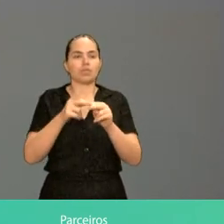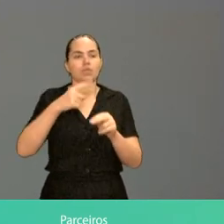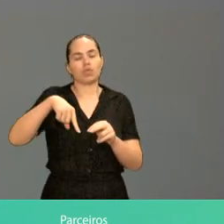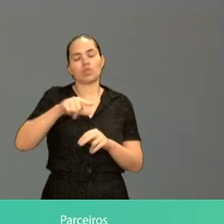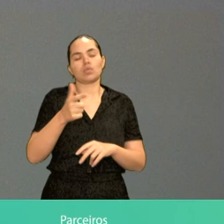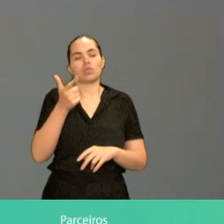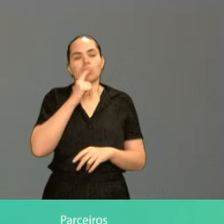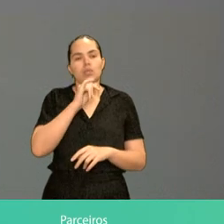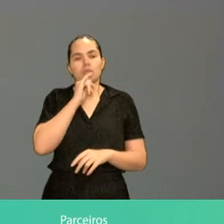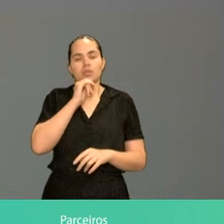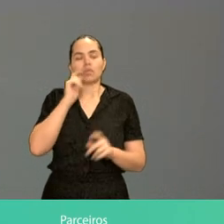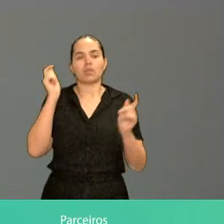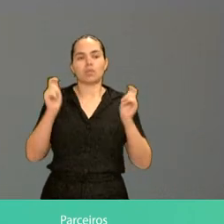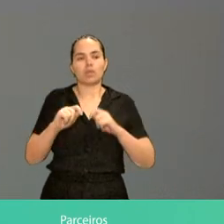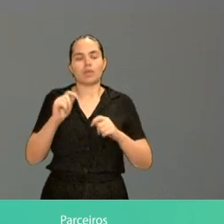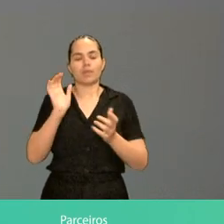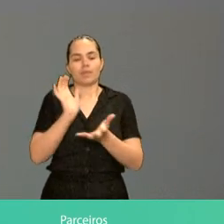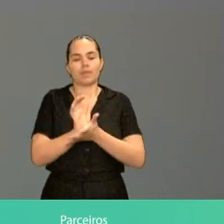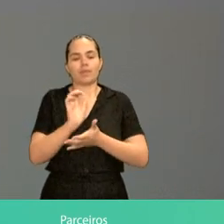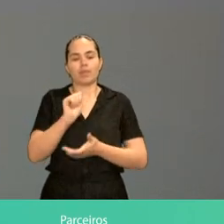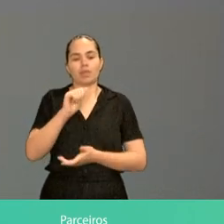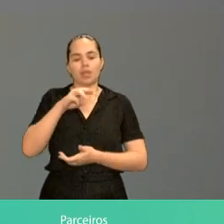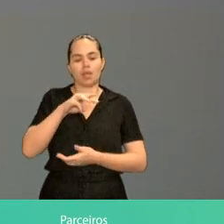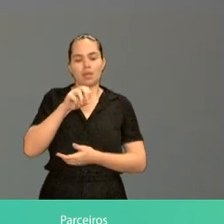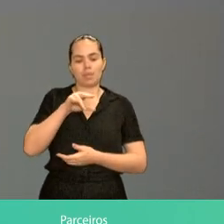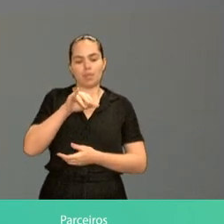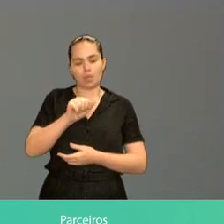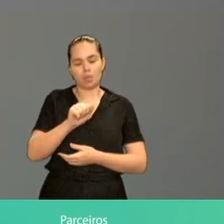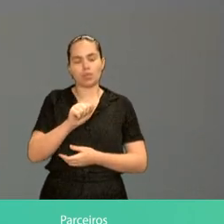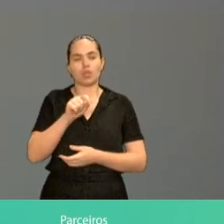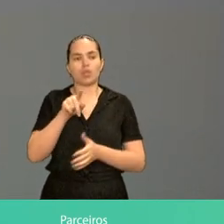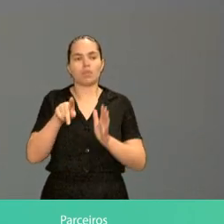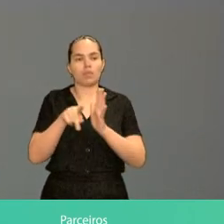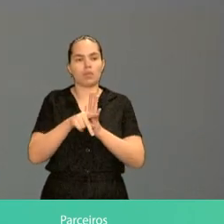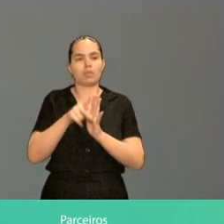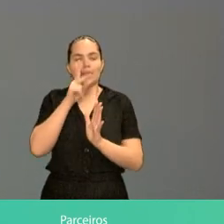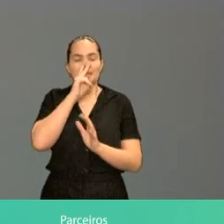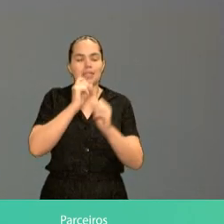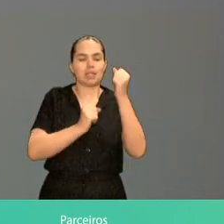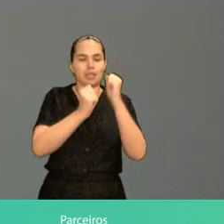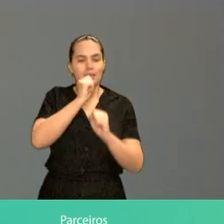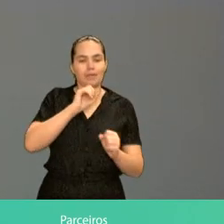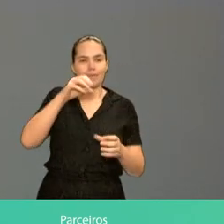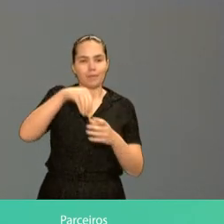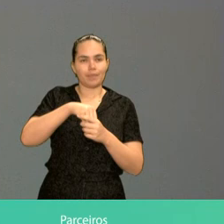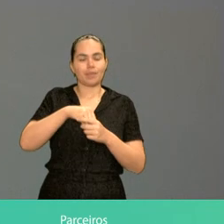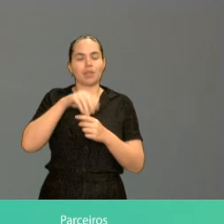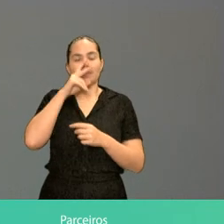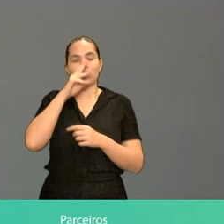a negative footprint, and then we'll have ammonia, a fertilizer with